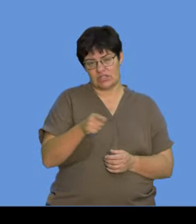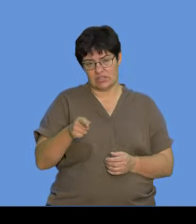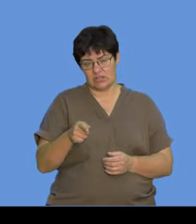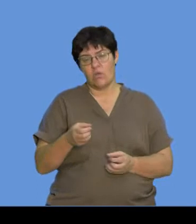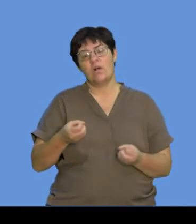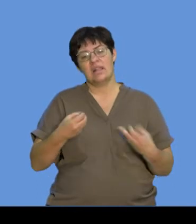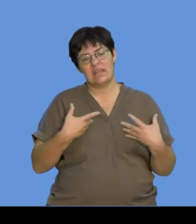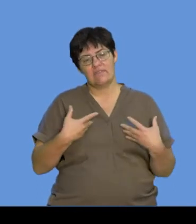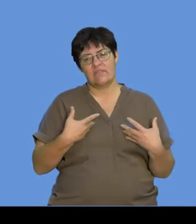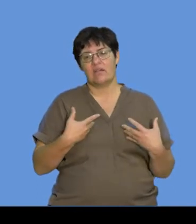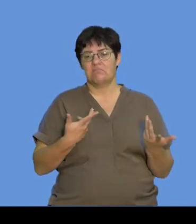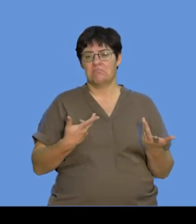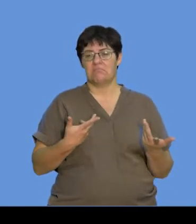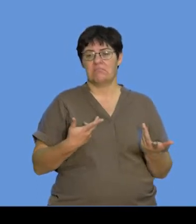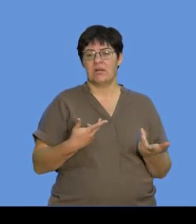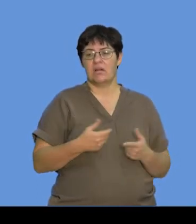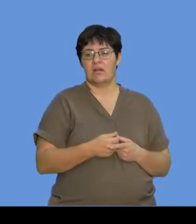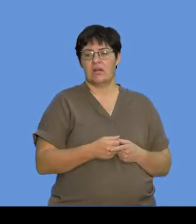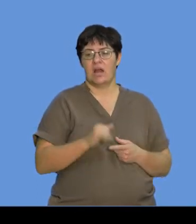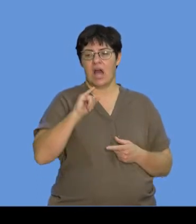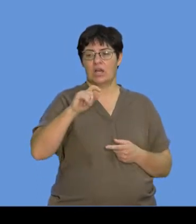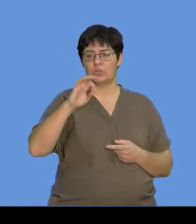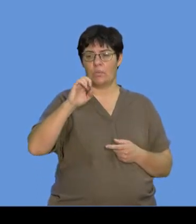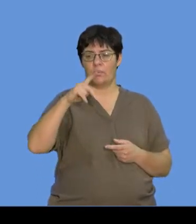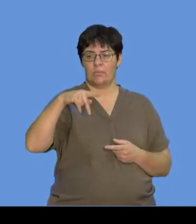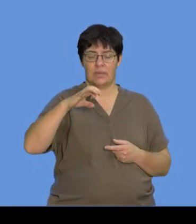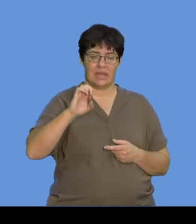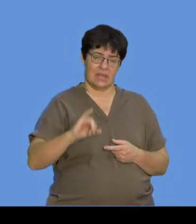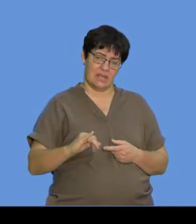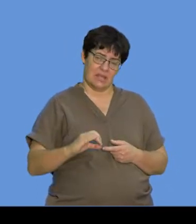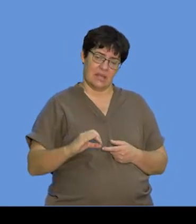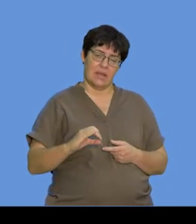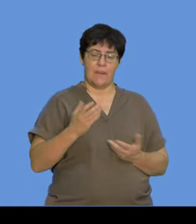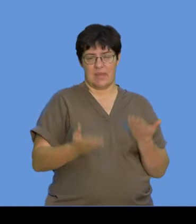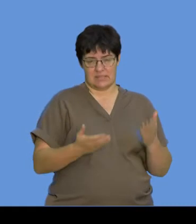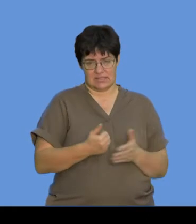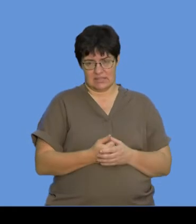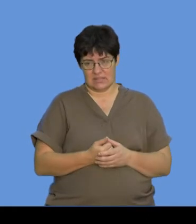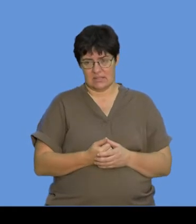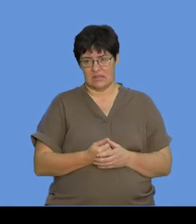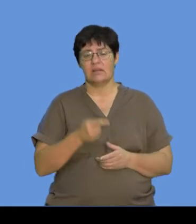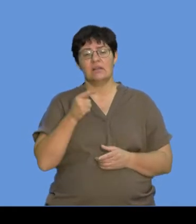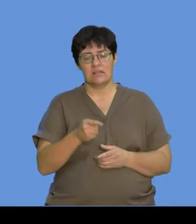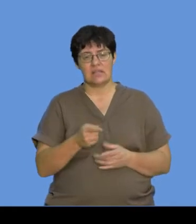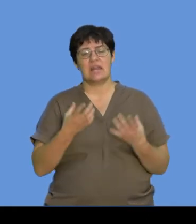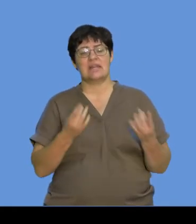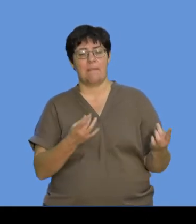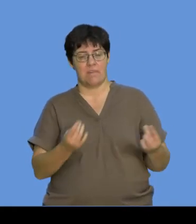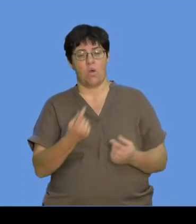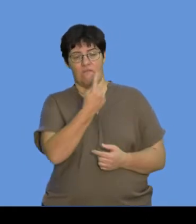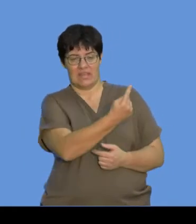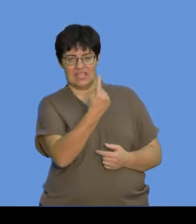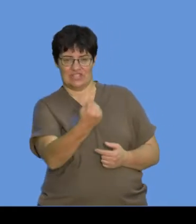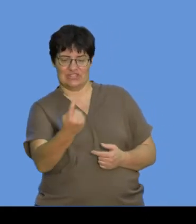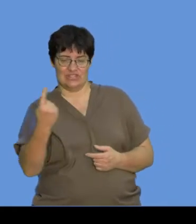the average of that will give us our relative atomic mass for that particular element. So this is the relative mass calculated using